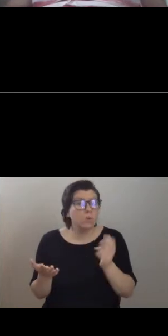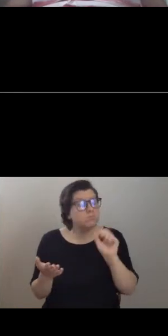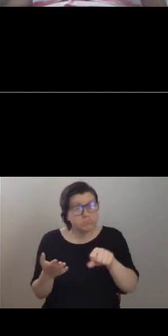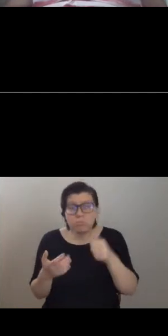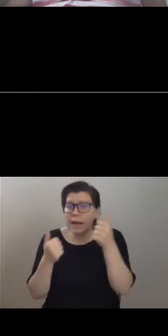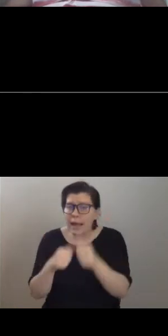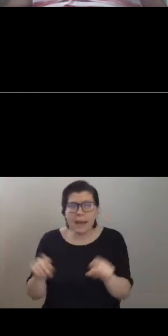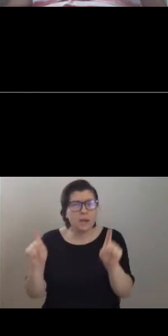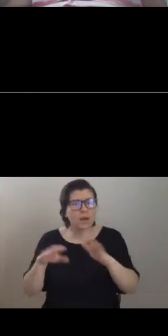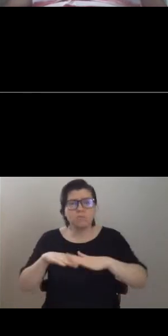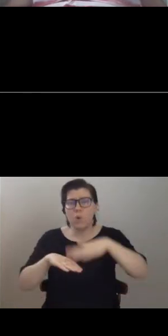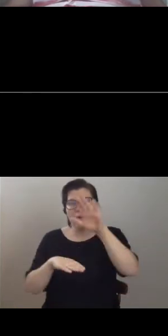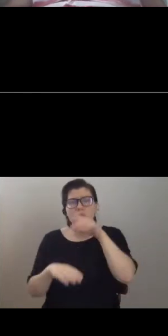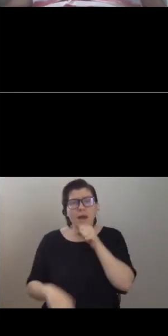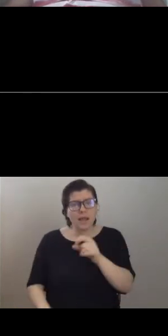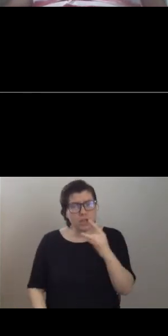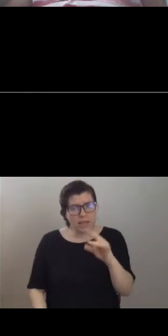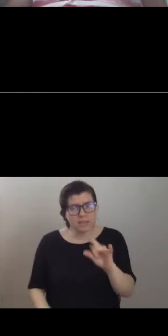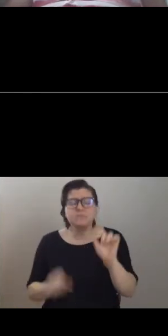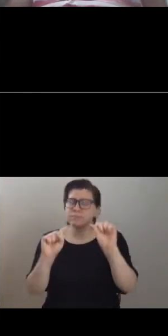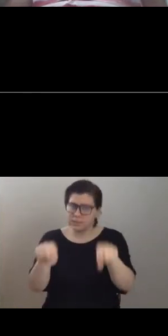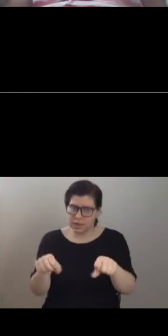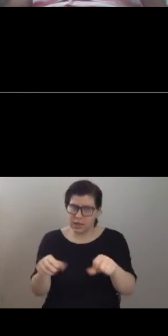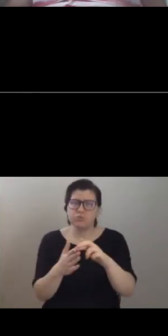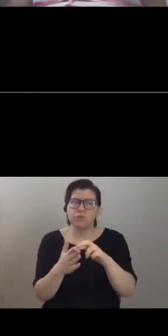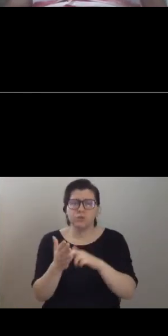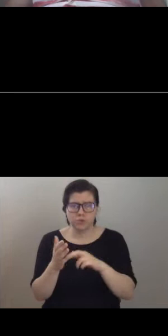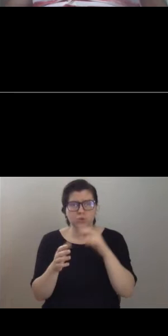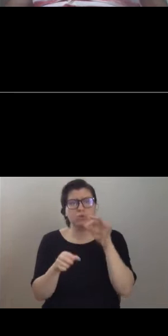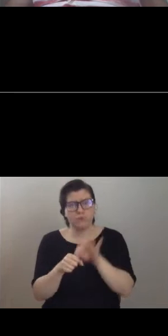of 18 can register to vote.